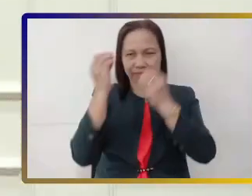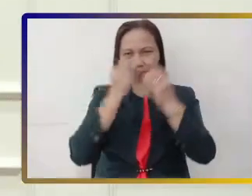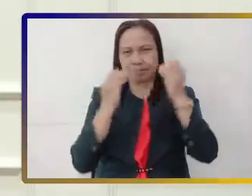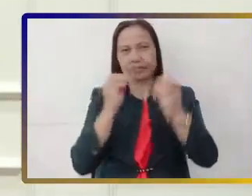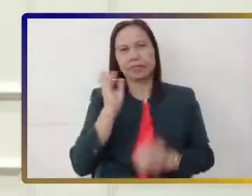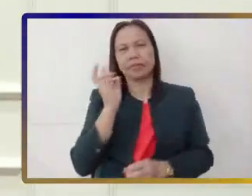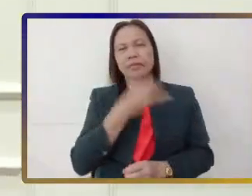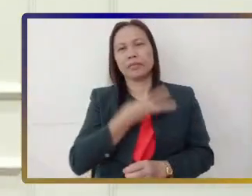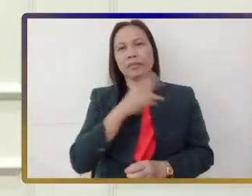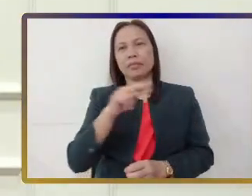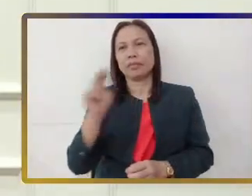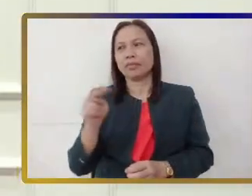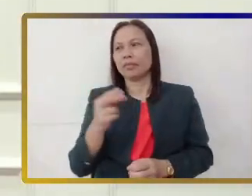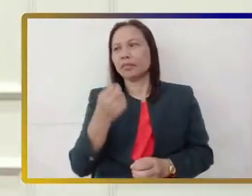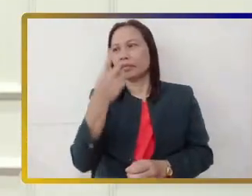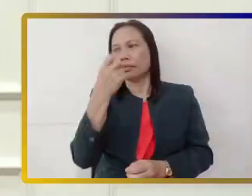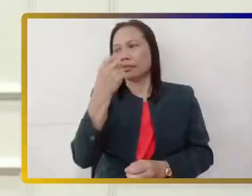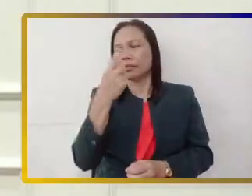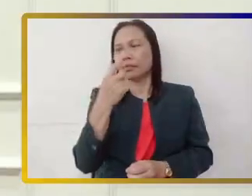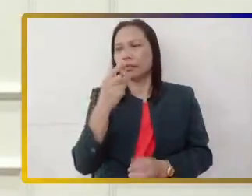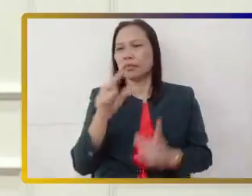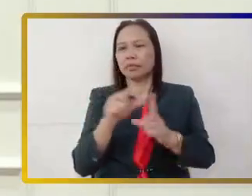now of